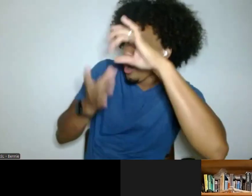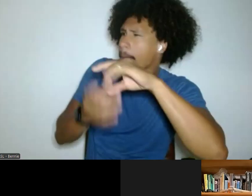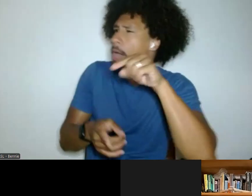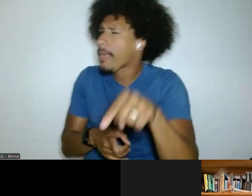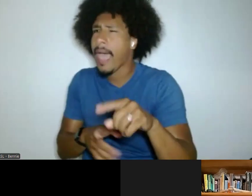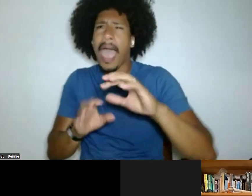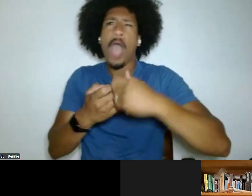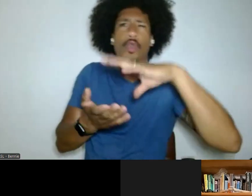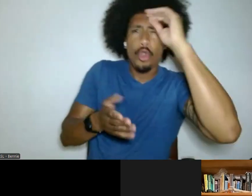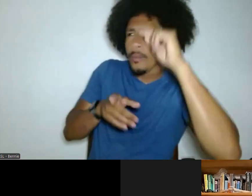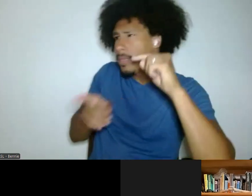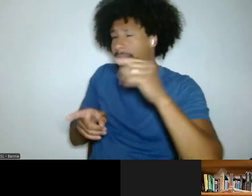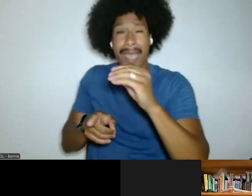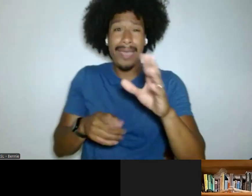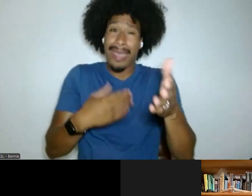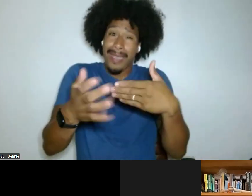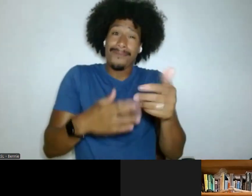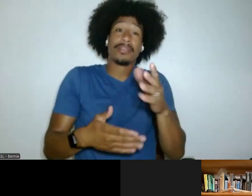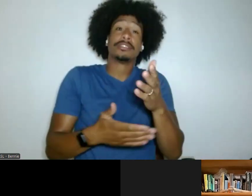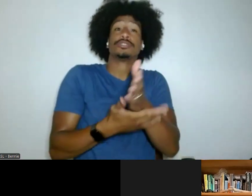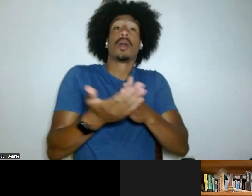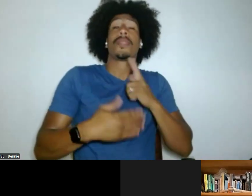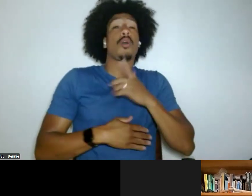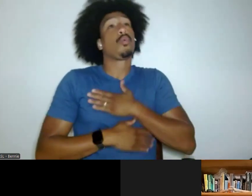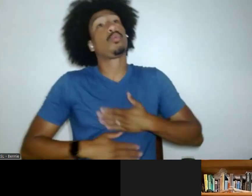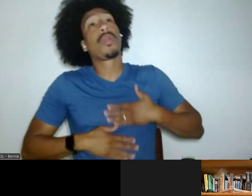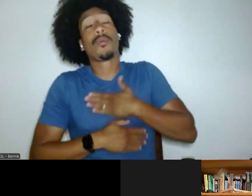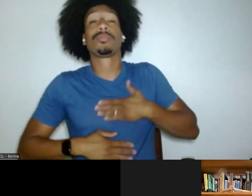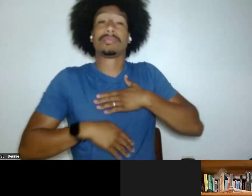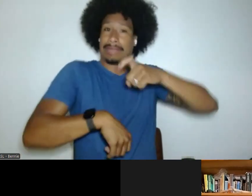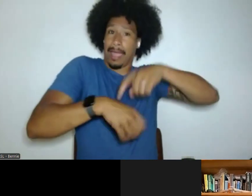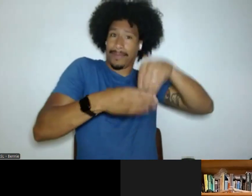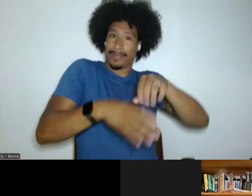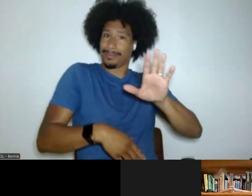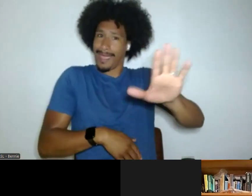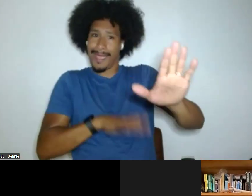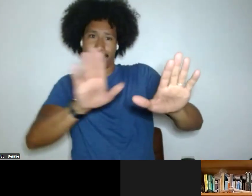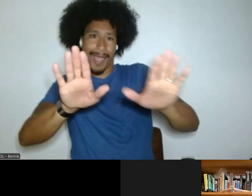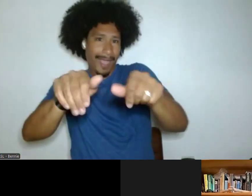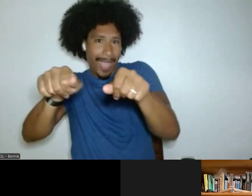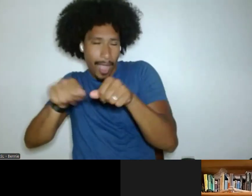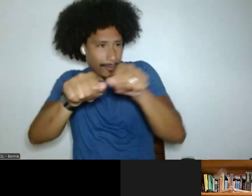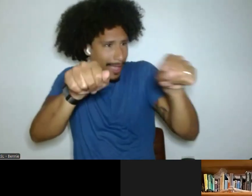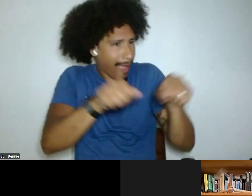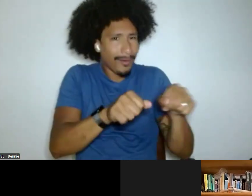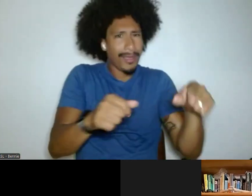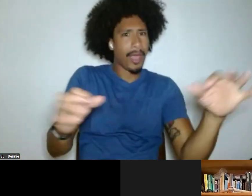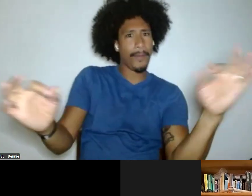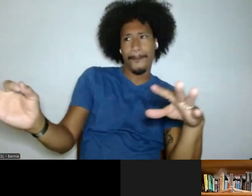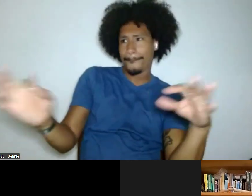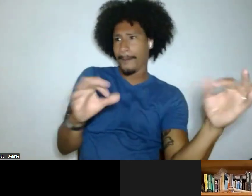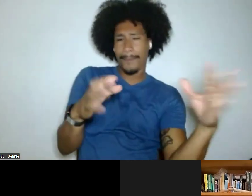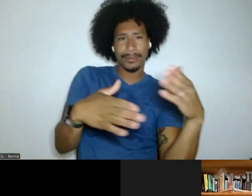even talking about, like, recreation in the area in a way that, yeah, people who wouldn't normally